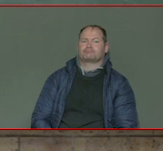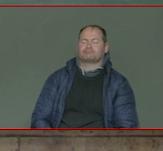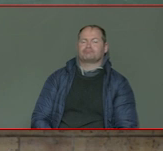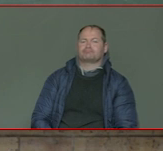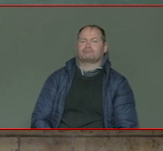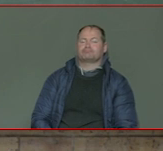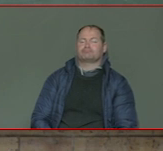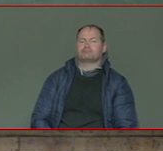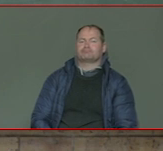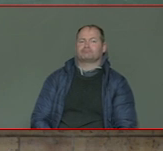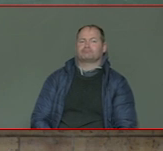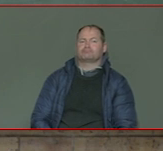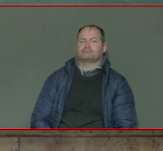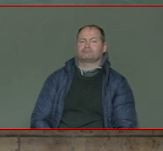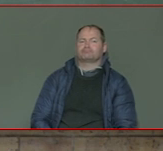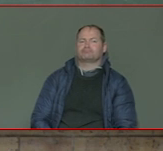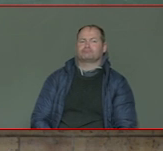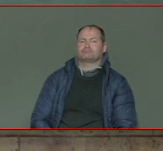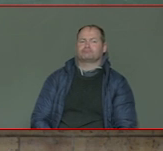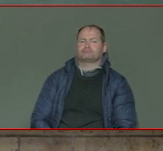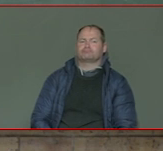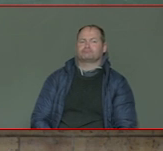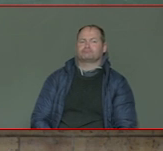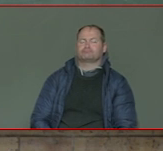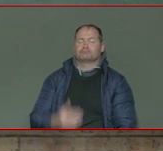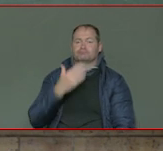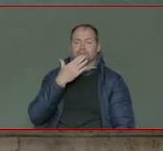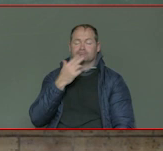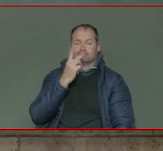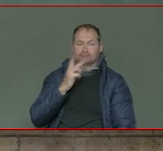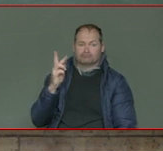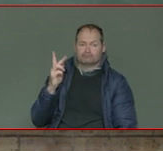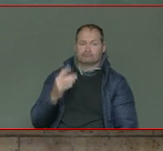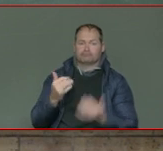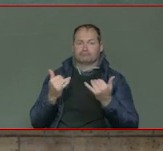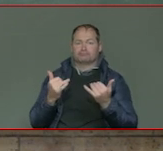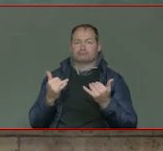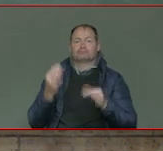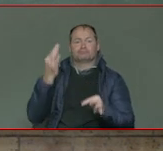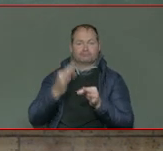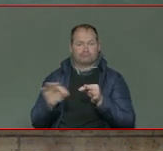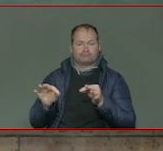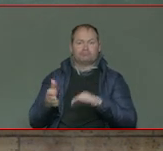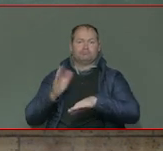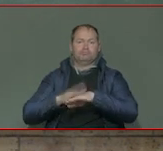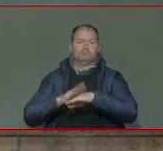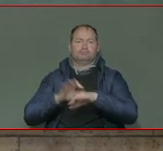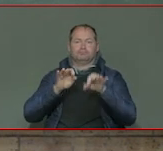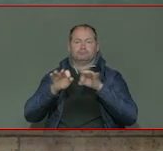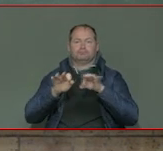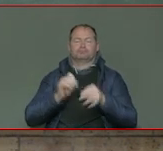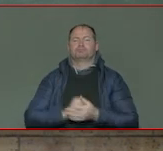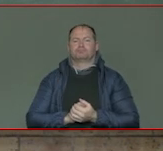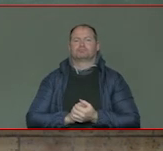correct? 6x plus 2. People take note. I'm going to make it even easier for you. Let's quickly have a